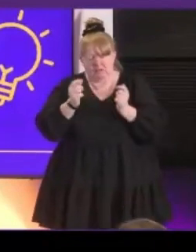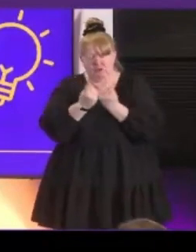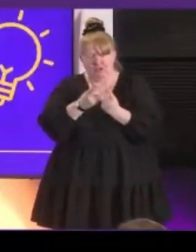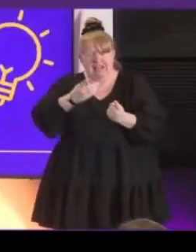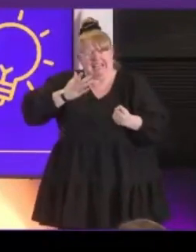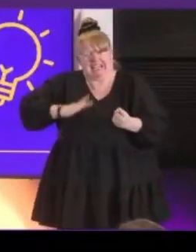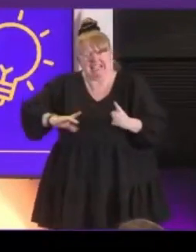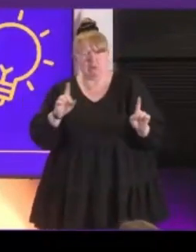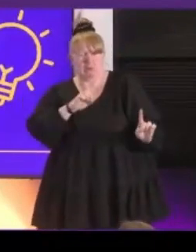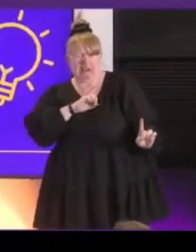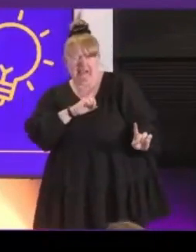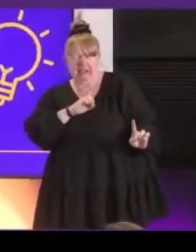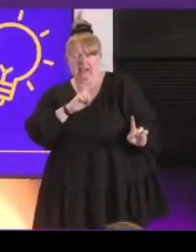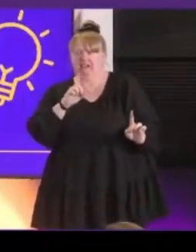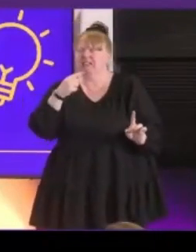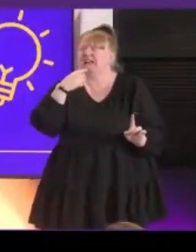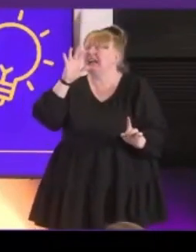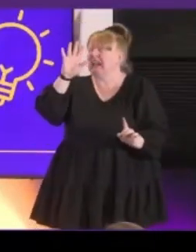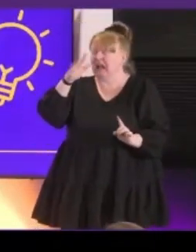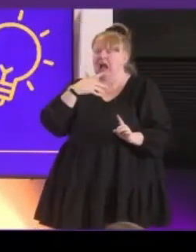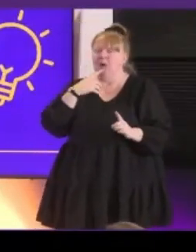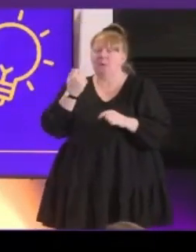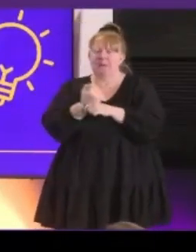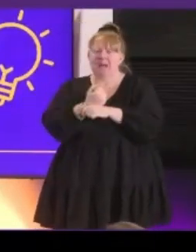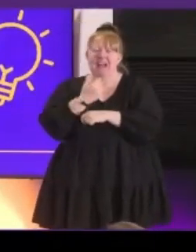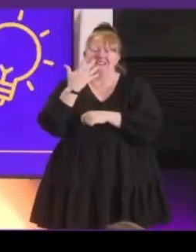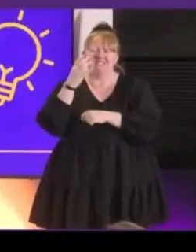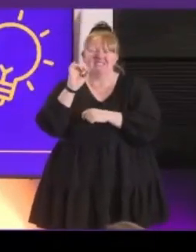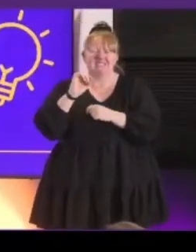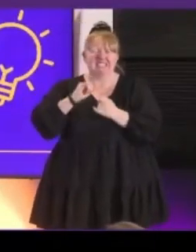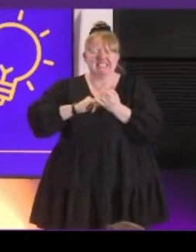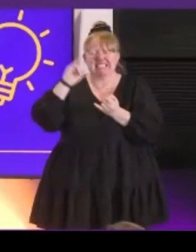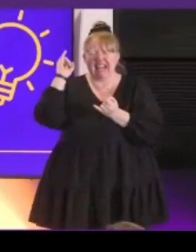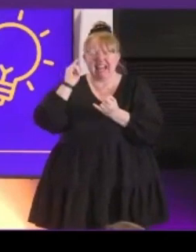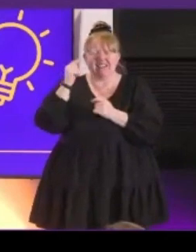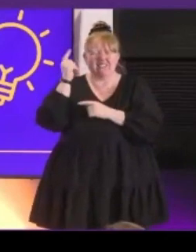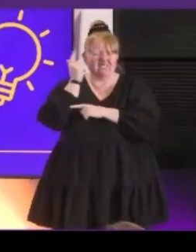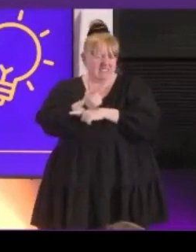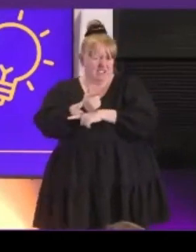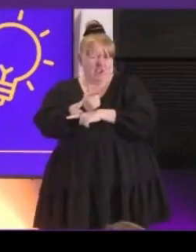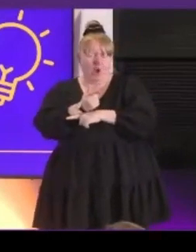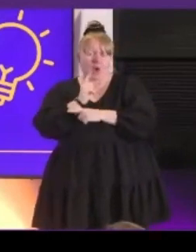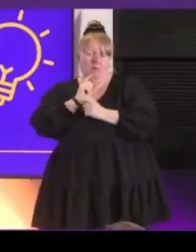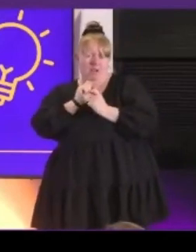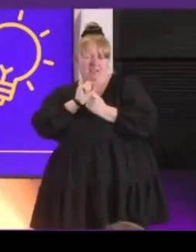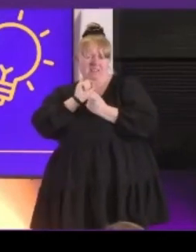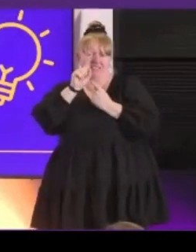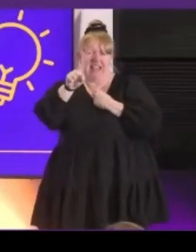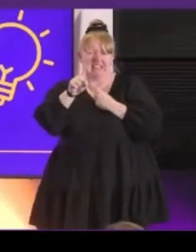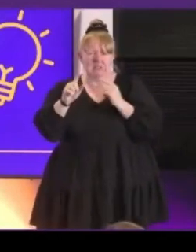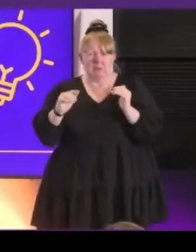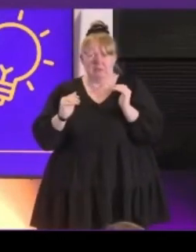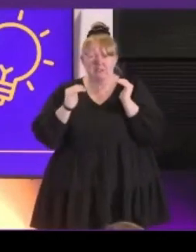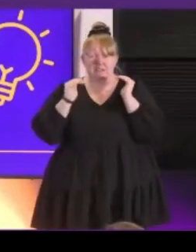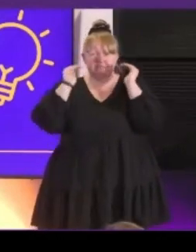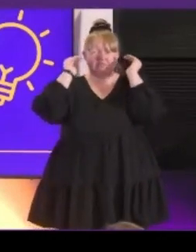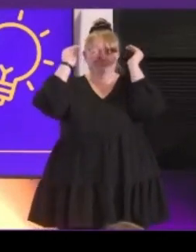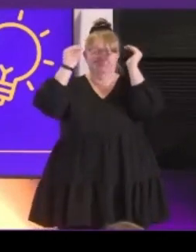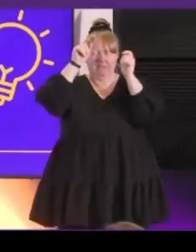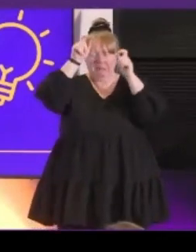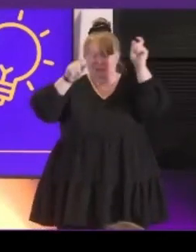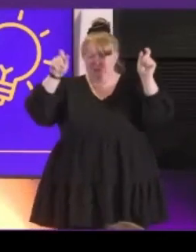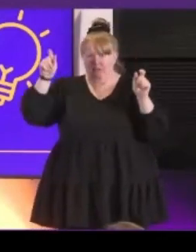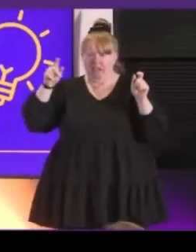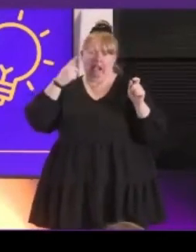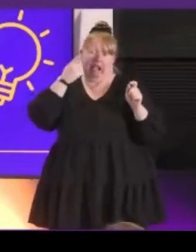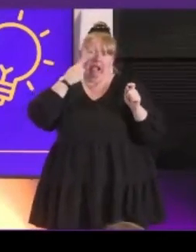And I said, do you know what I'm going to do? I'm going to make a 50-second video instead. And I'm going to send it to the most senior people. And I'm going to see